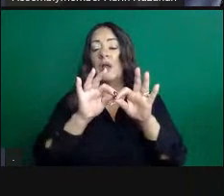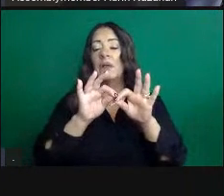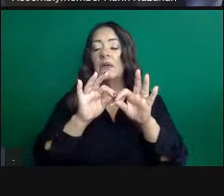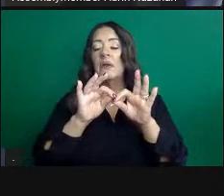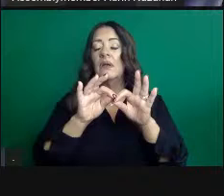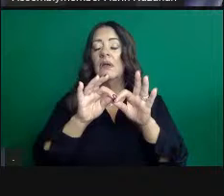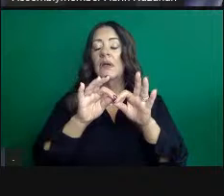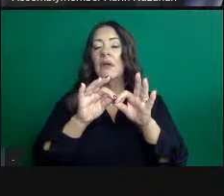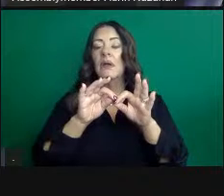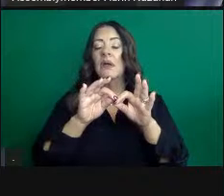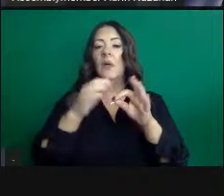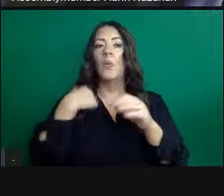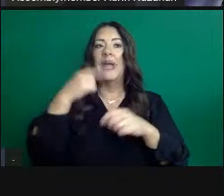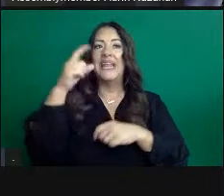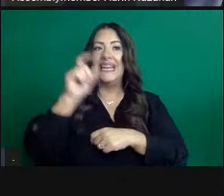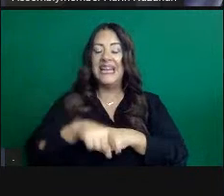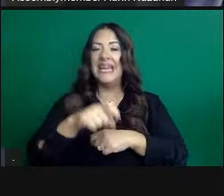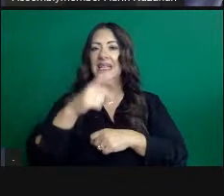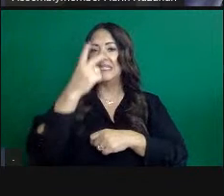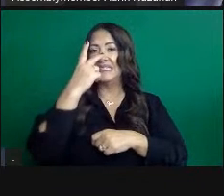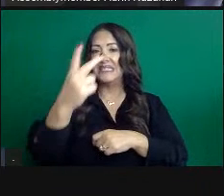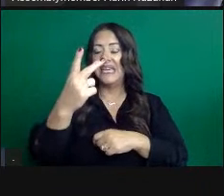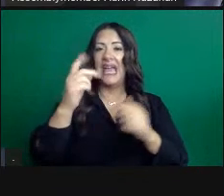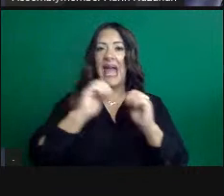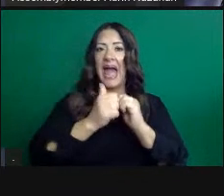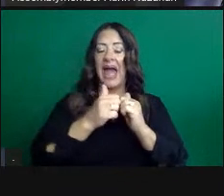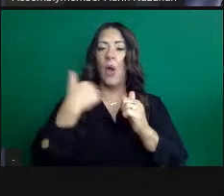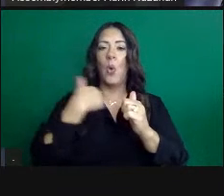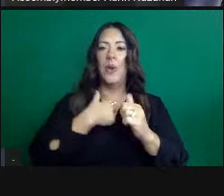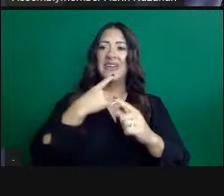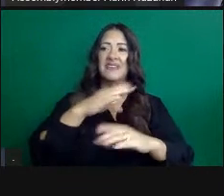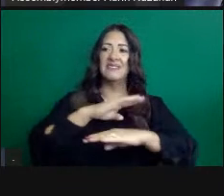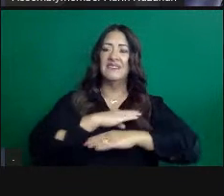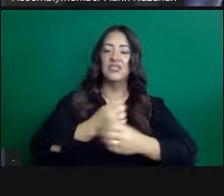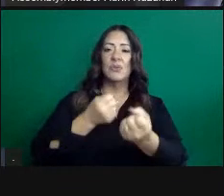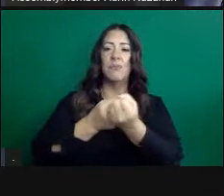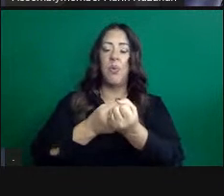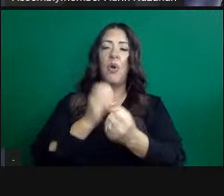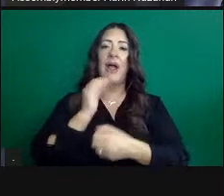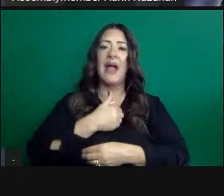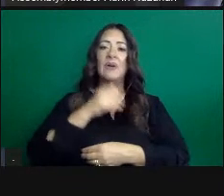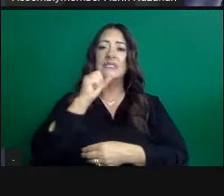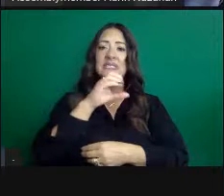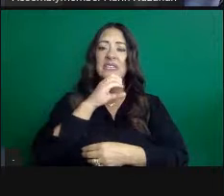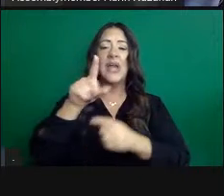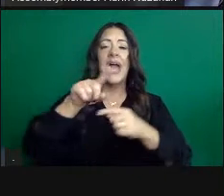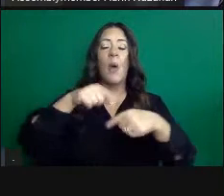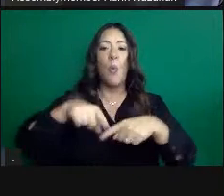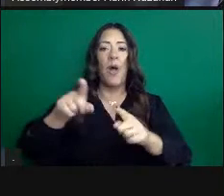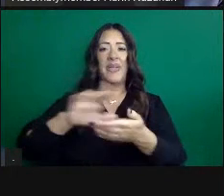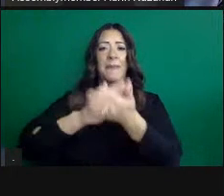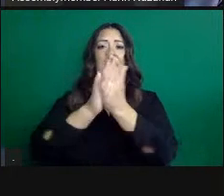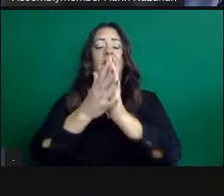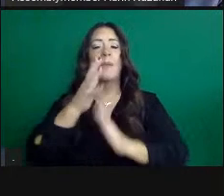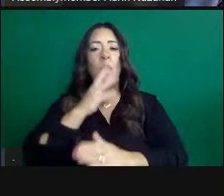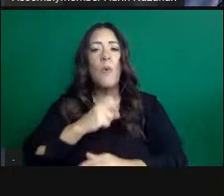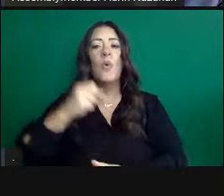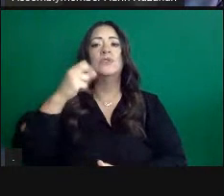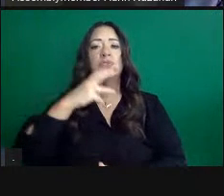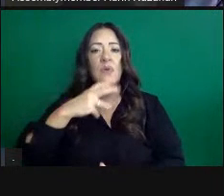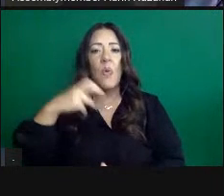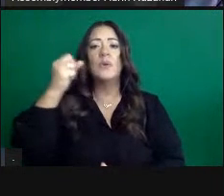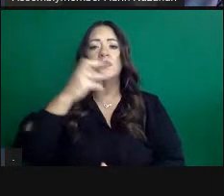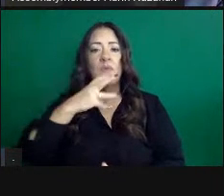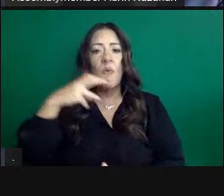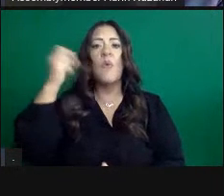the long-term needs of our seniors, but making sure that we implement plans that